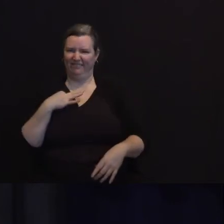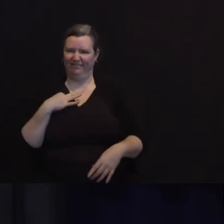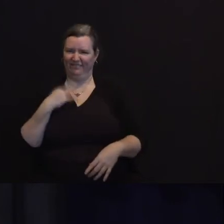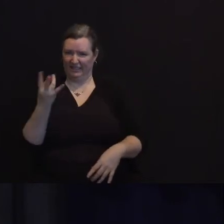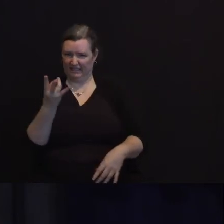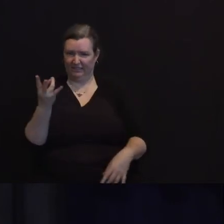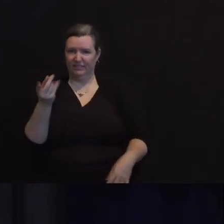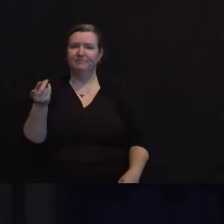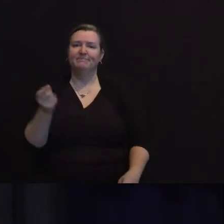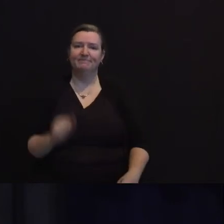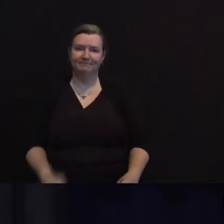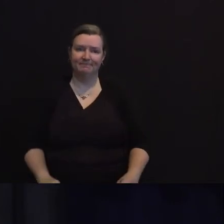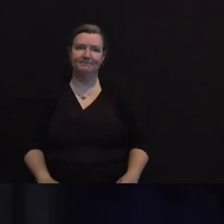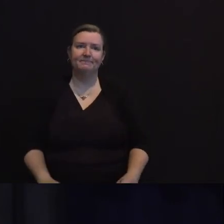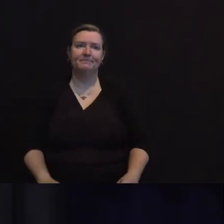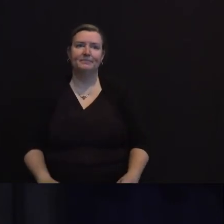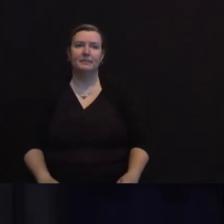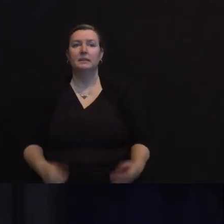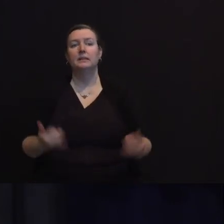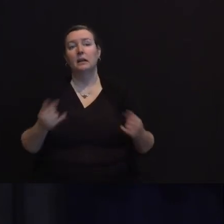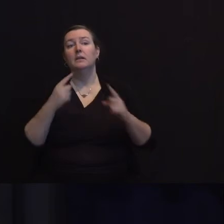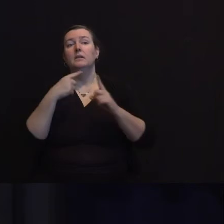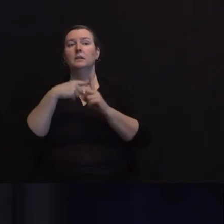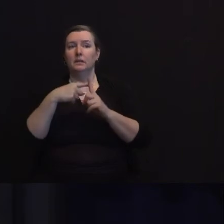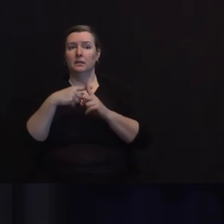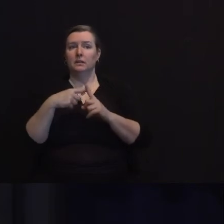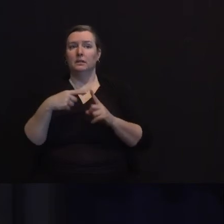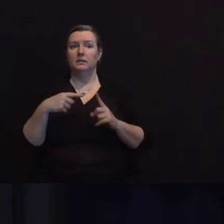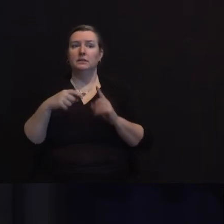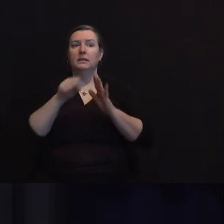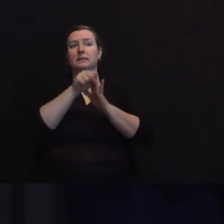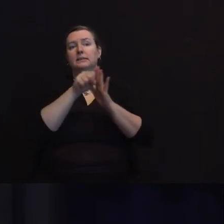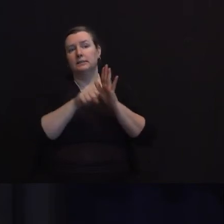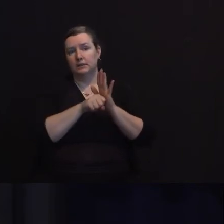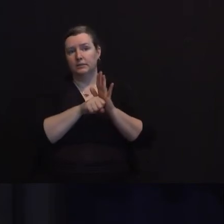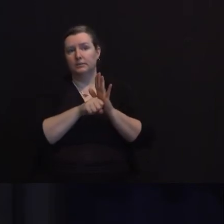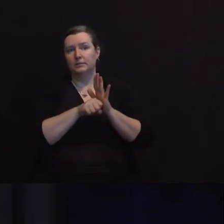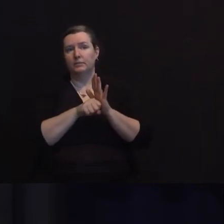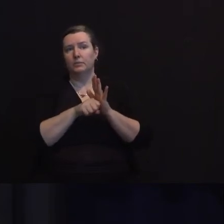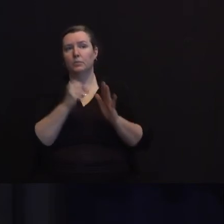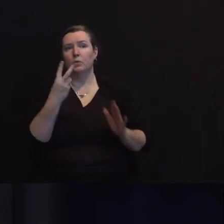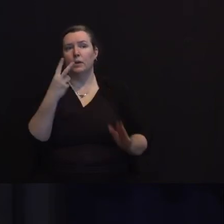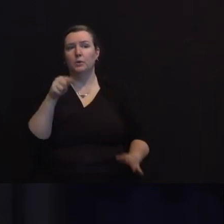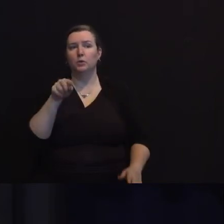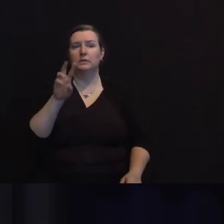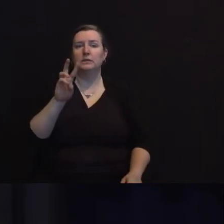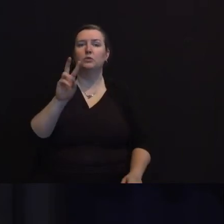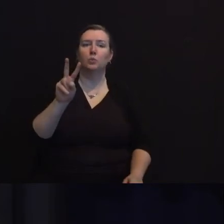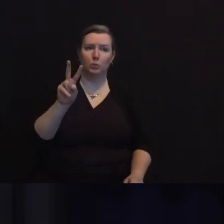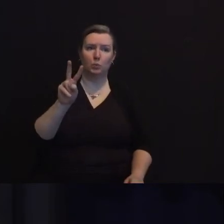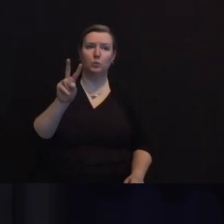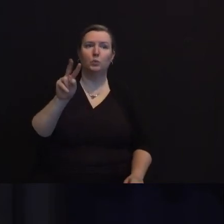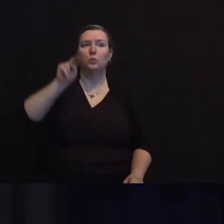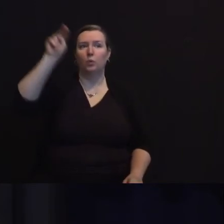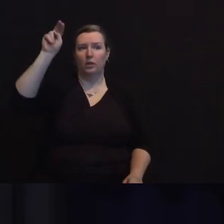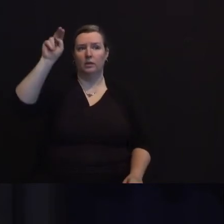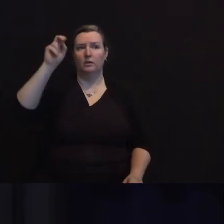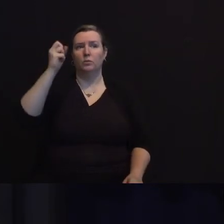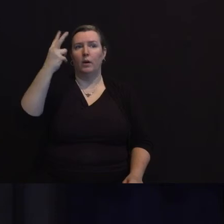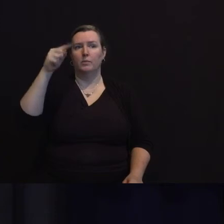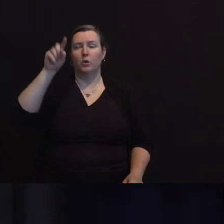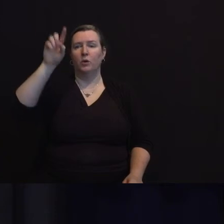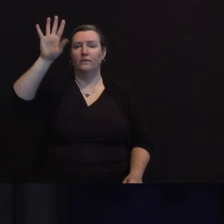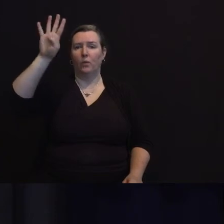state as of January 23rd is 12.62. The northern part of the state,